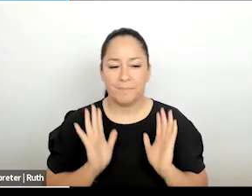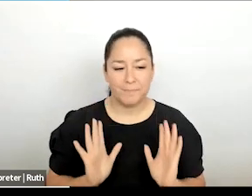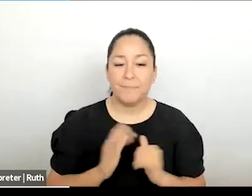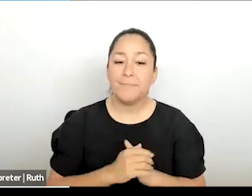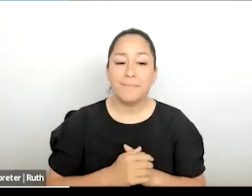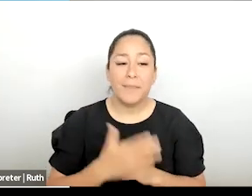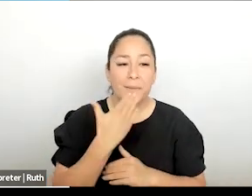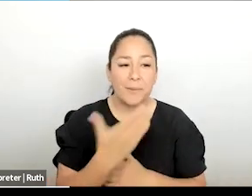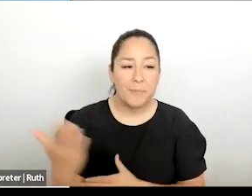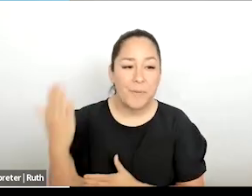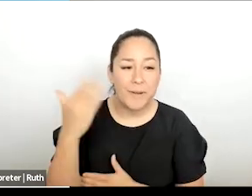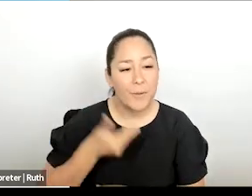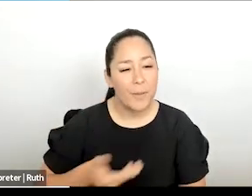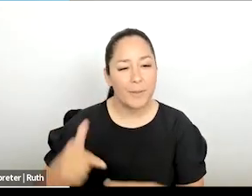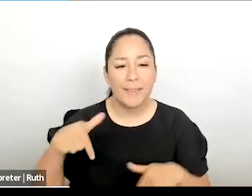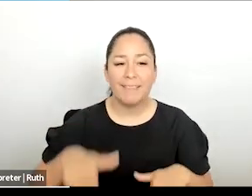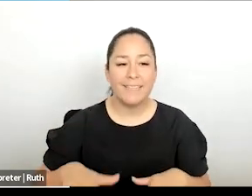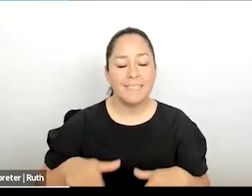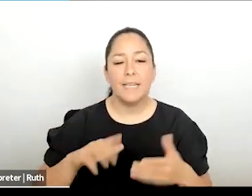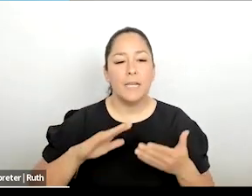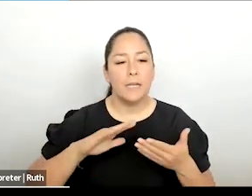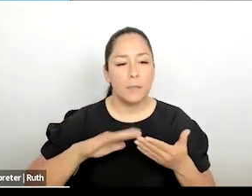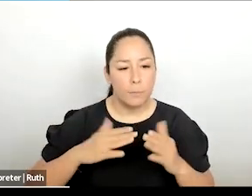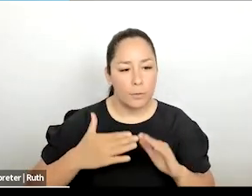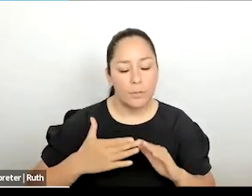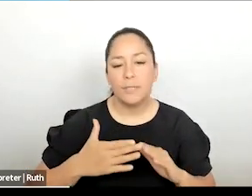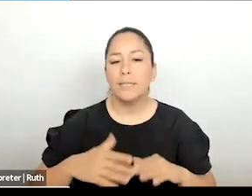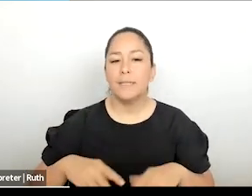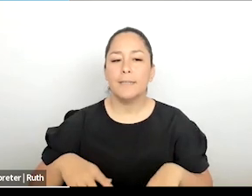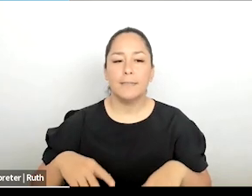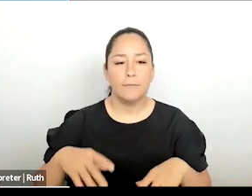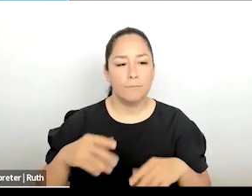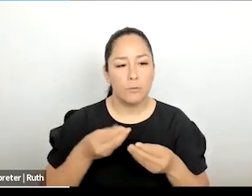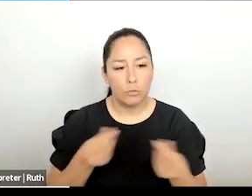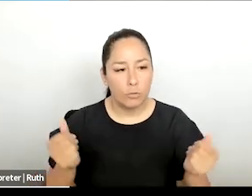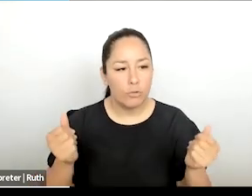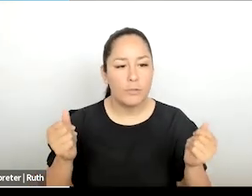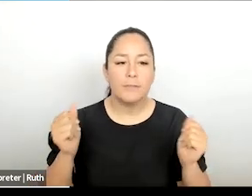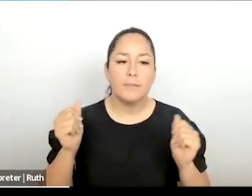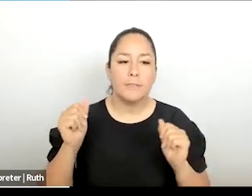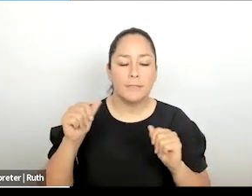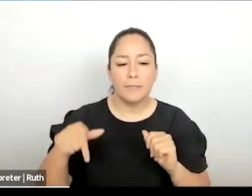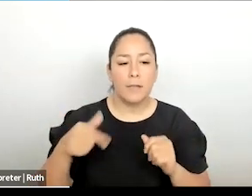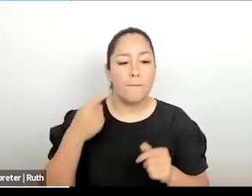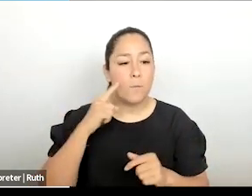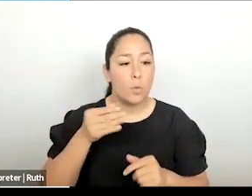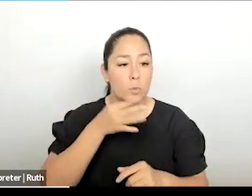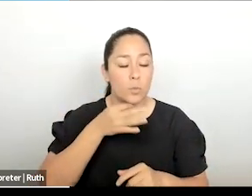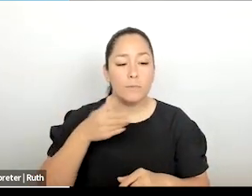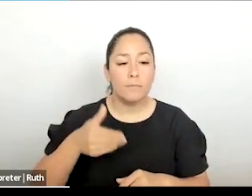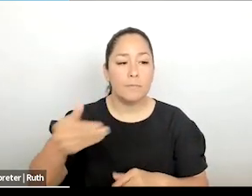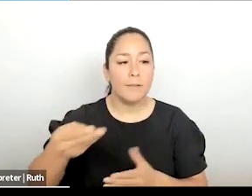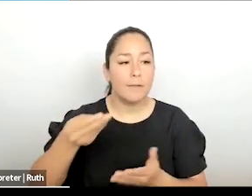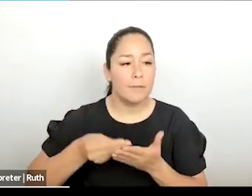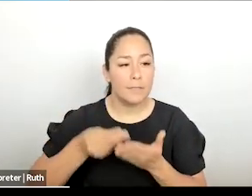And good morning and welcome to this Community Initiated Solutions information session for the upcoming funding opportunity from the